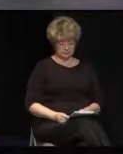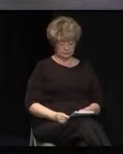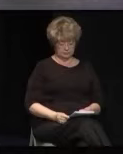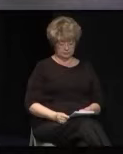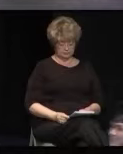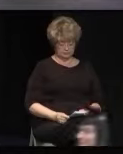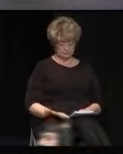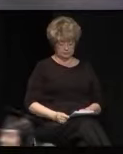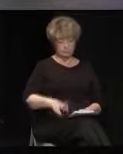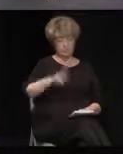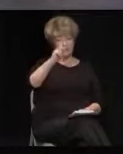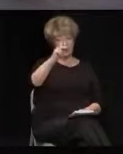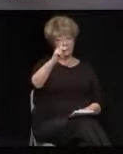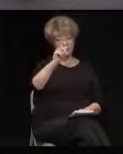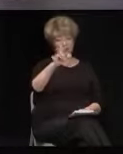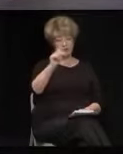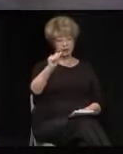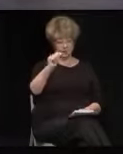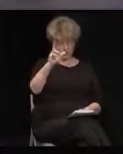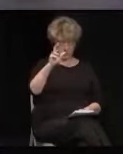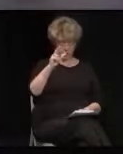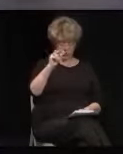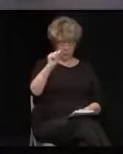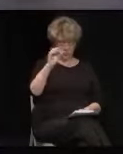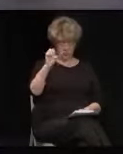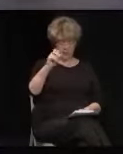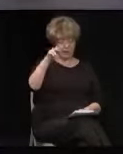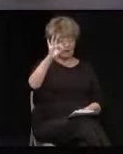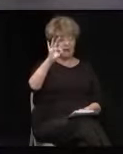Kara Ray Flannery.